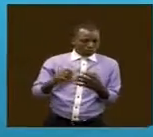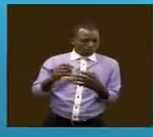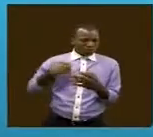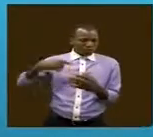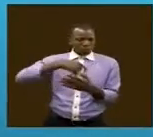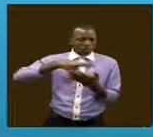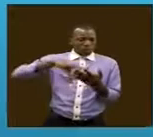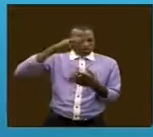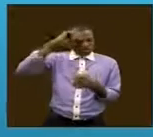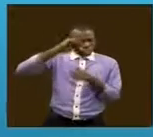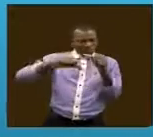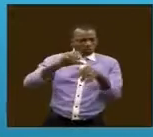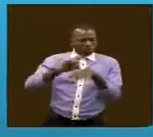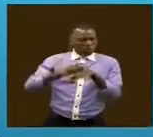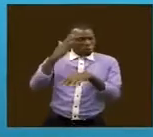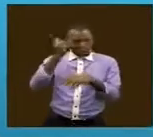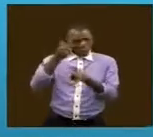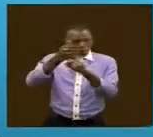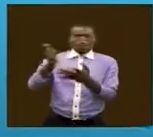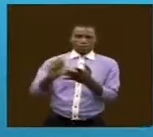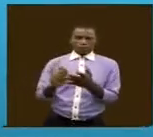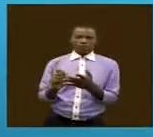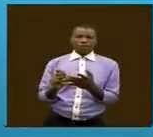But these are the few